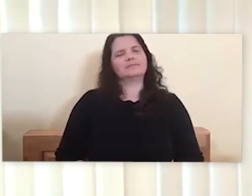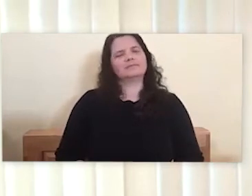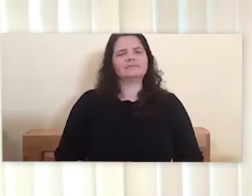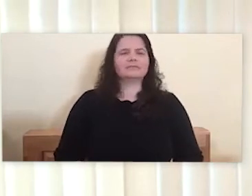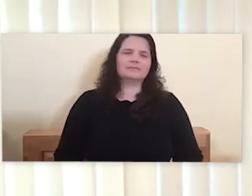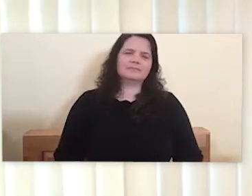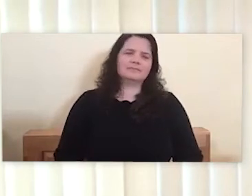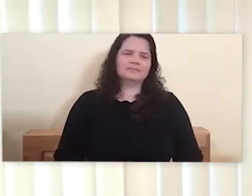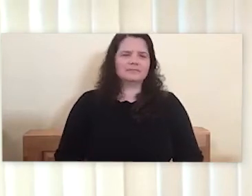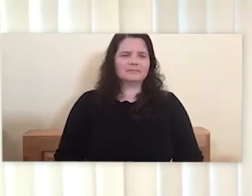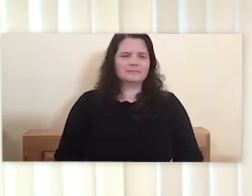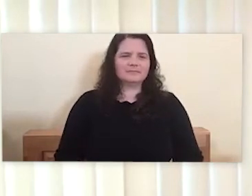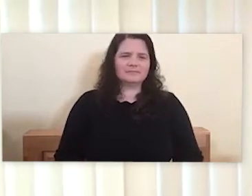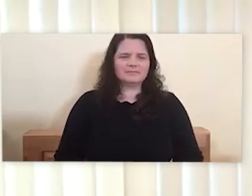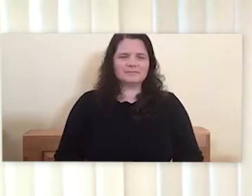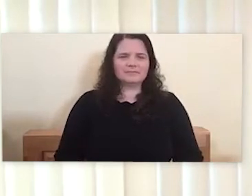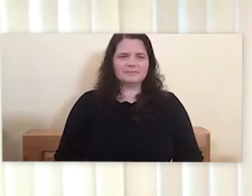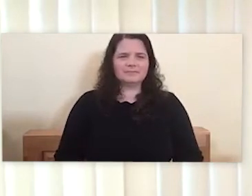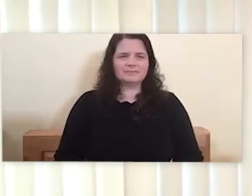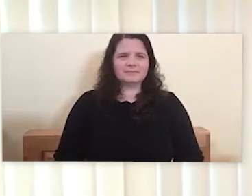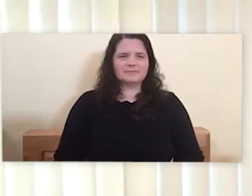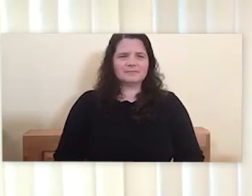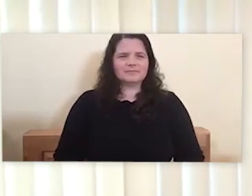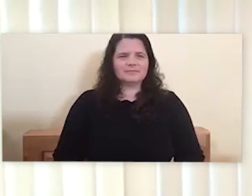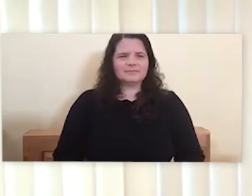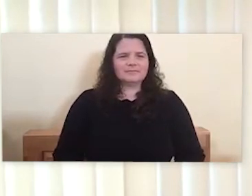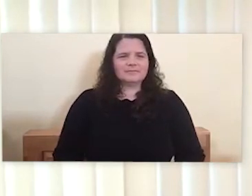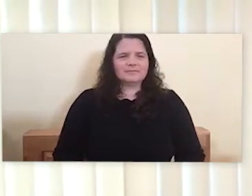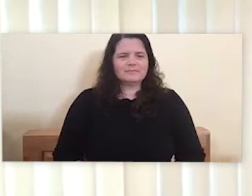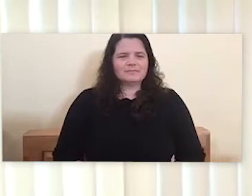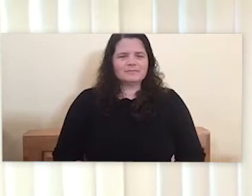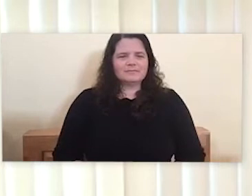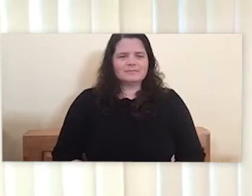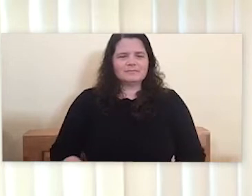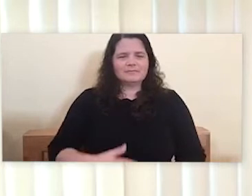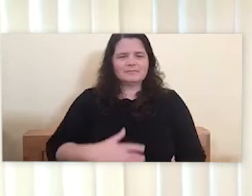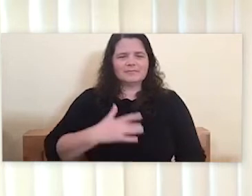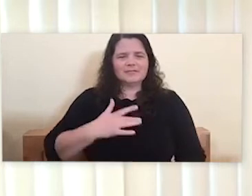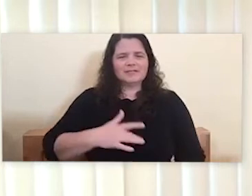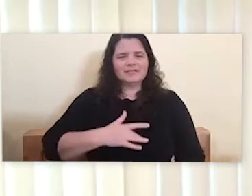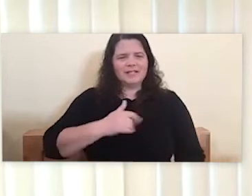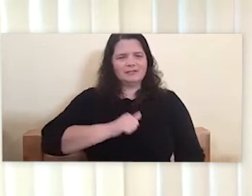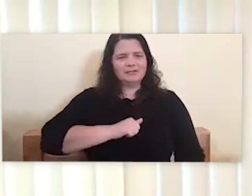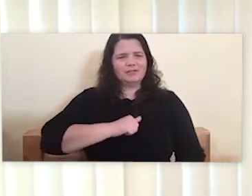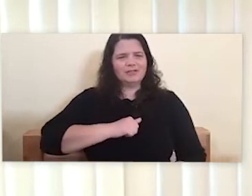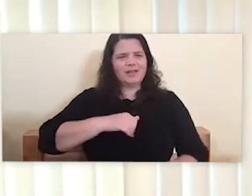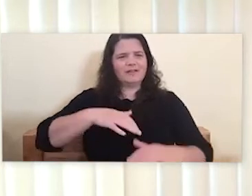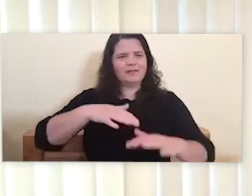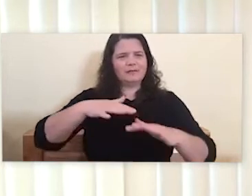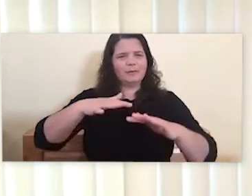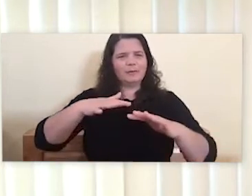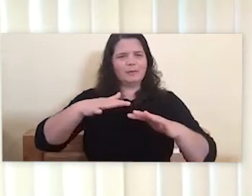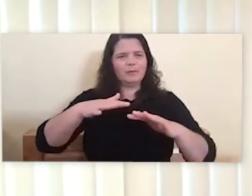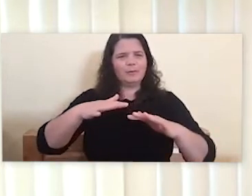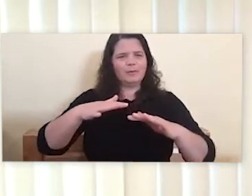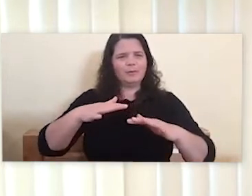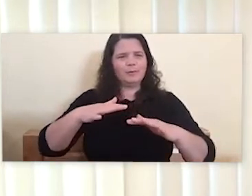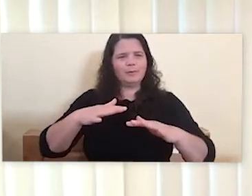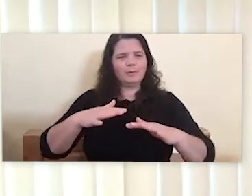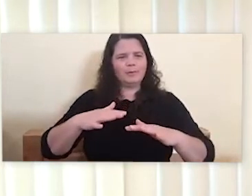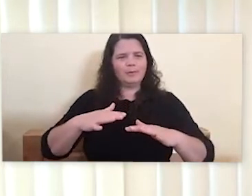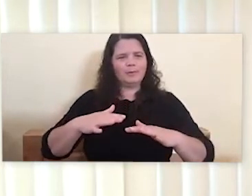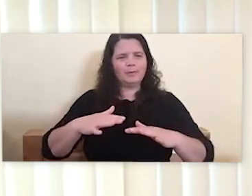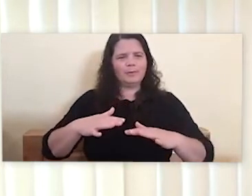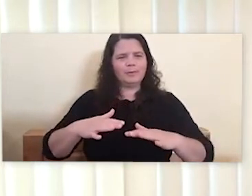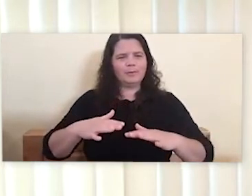And as you sense yourself perhaps settling back into the stillness in